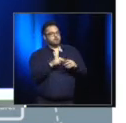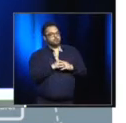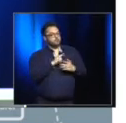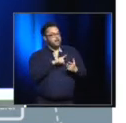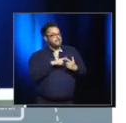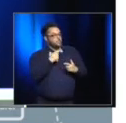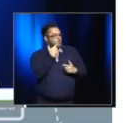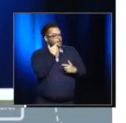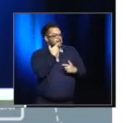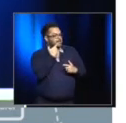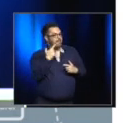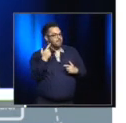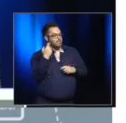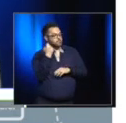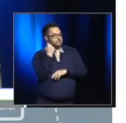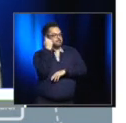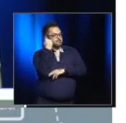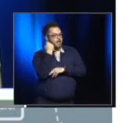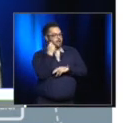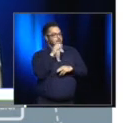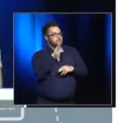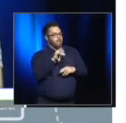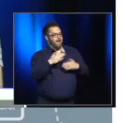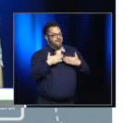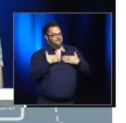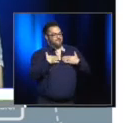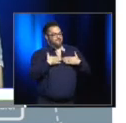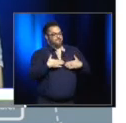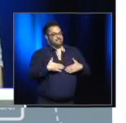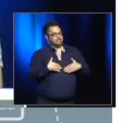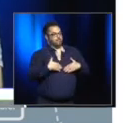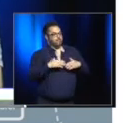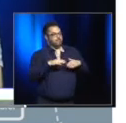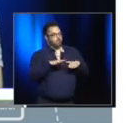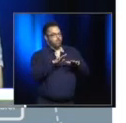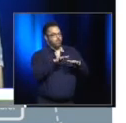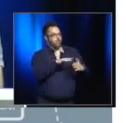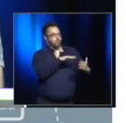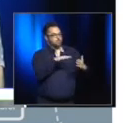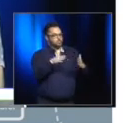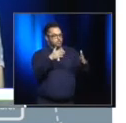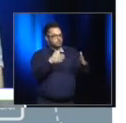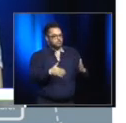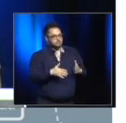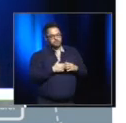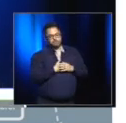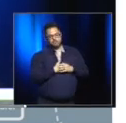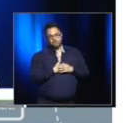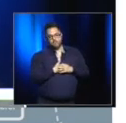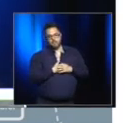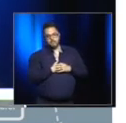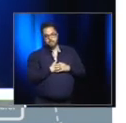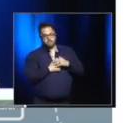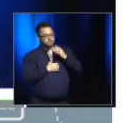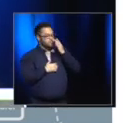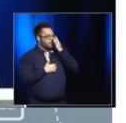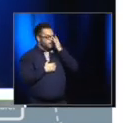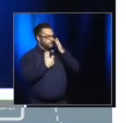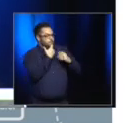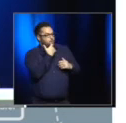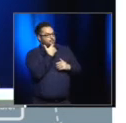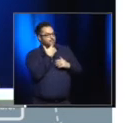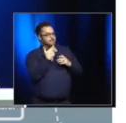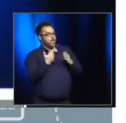recently, really dominated by physical oceanographers, but just recently, in the last few years, they've actually recognised a program